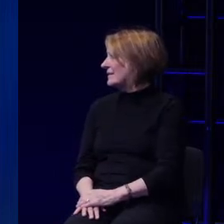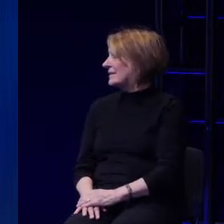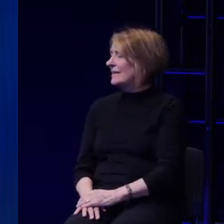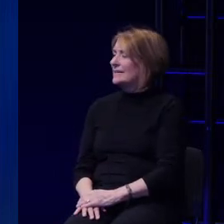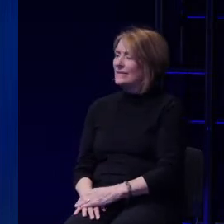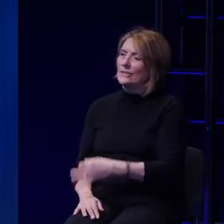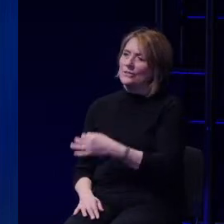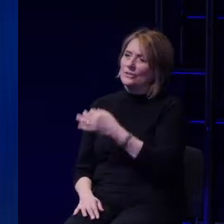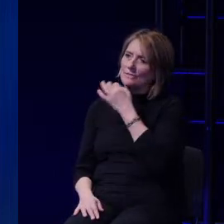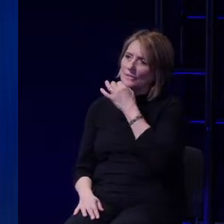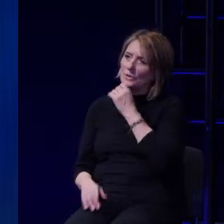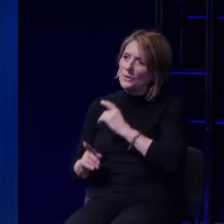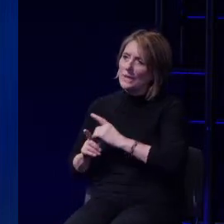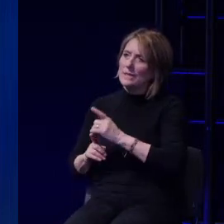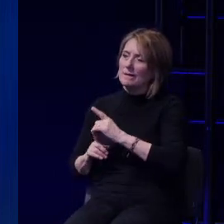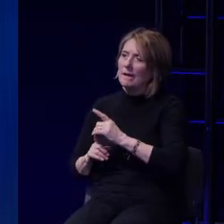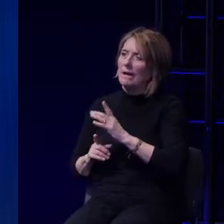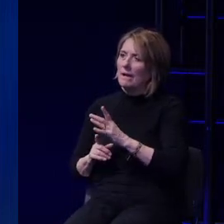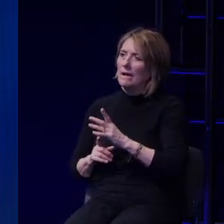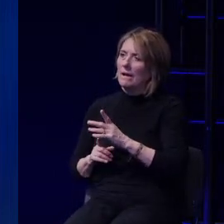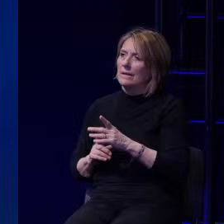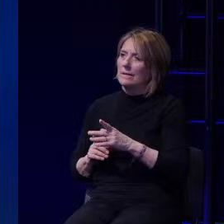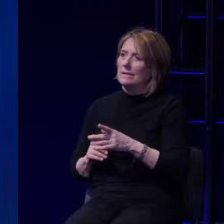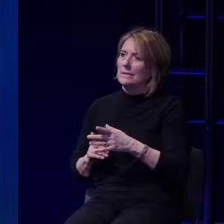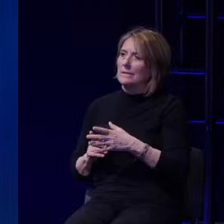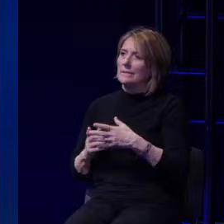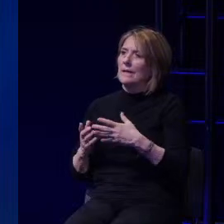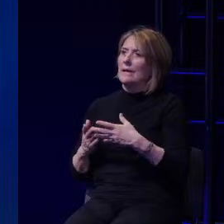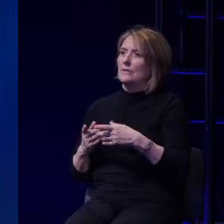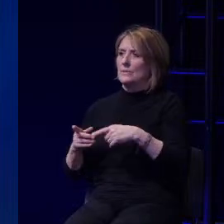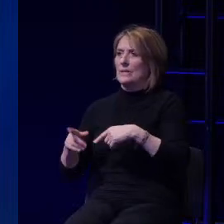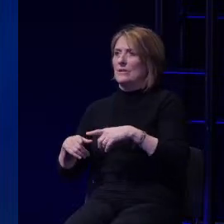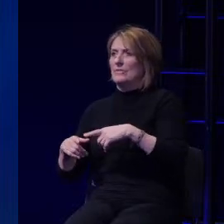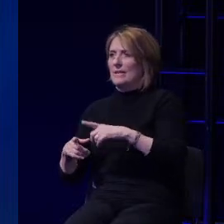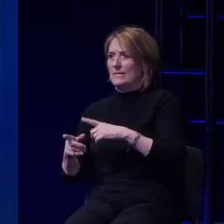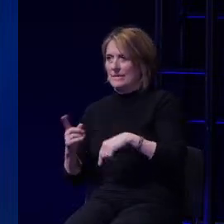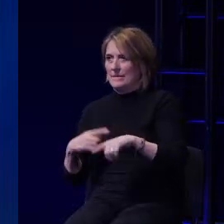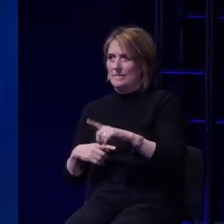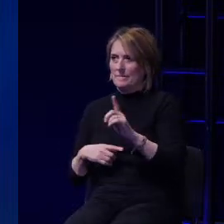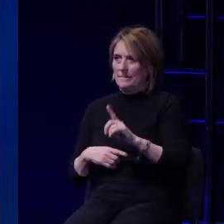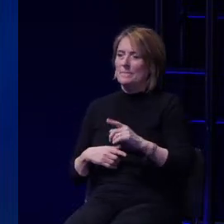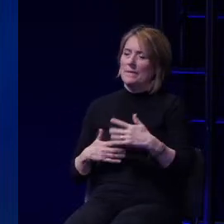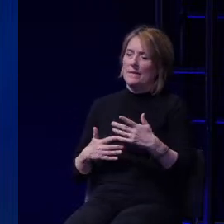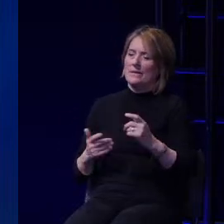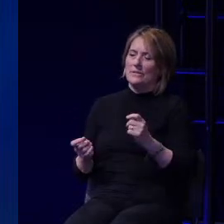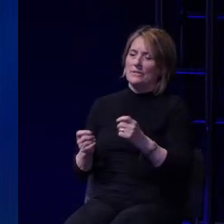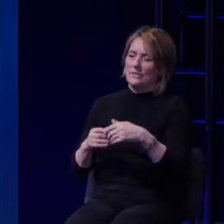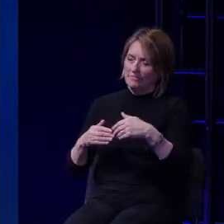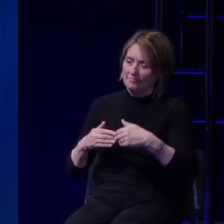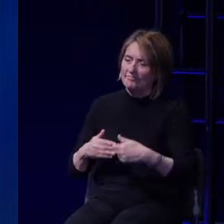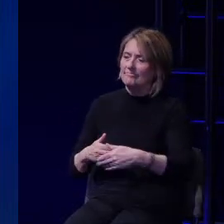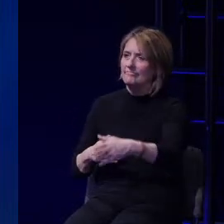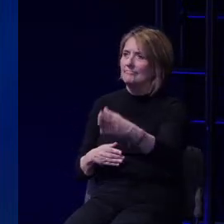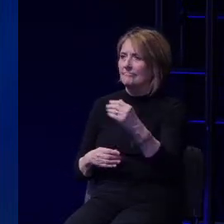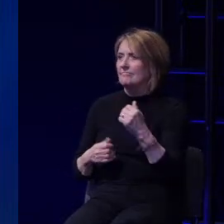clicked, oh, I do have to direct these people. And then from that point on, things changed, and it was